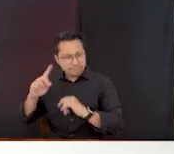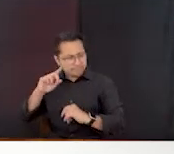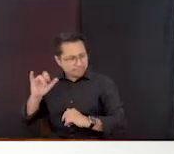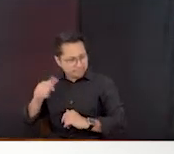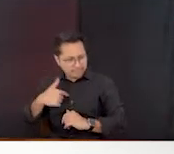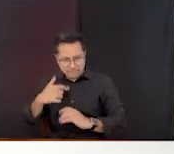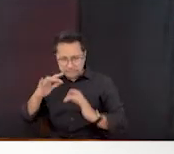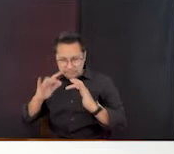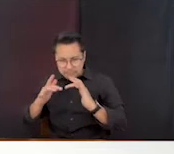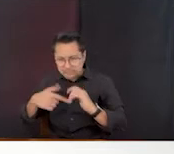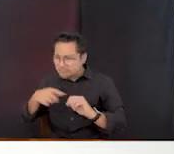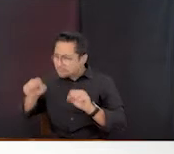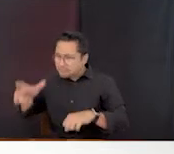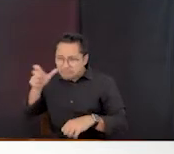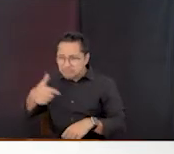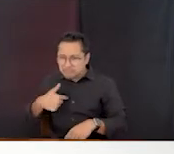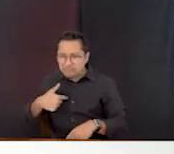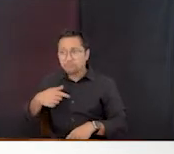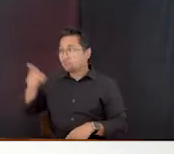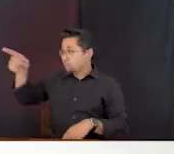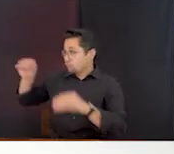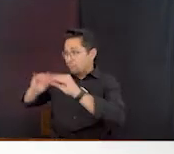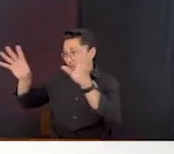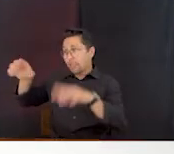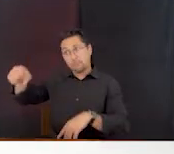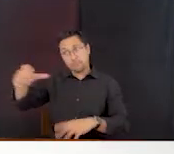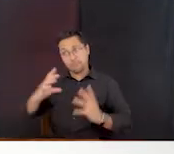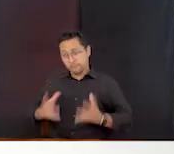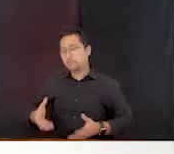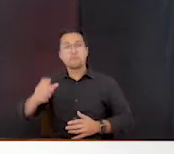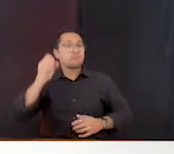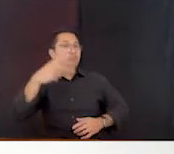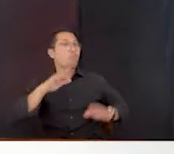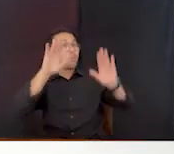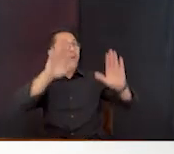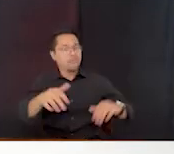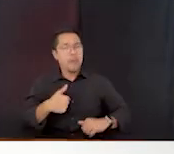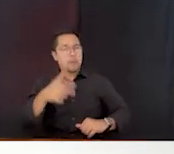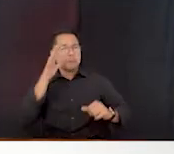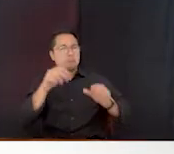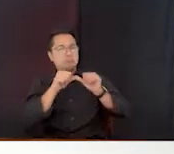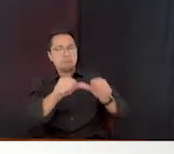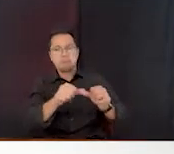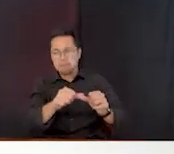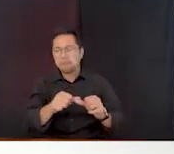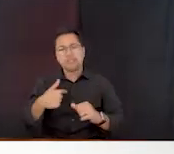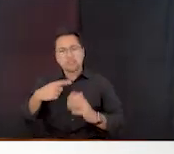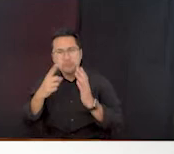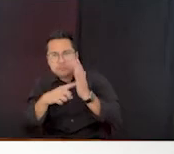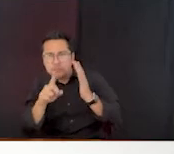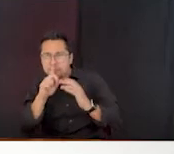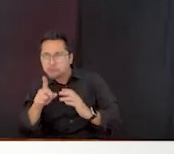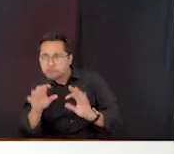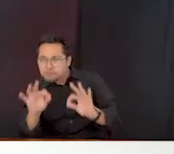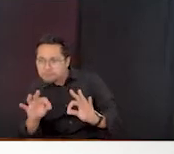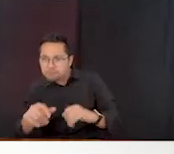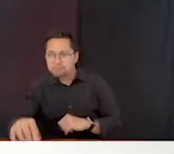Thank you so much. I think it's important to think about how establishing community within